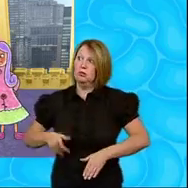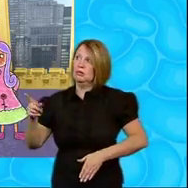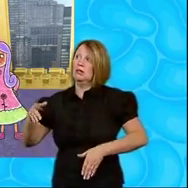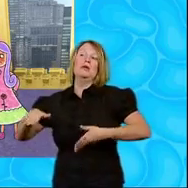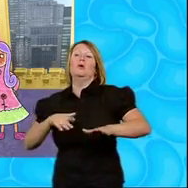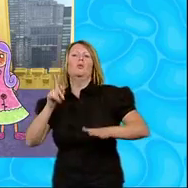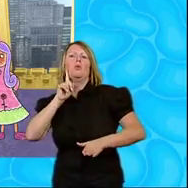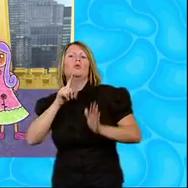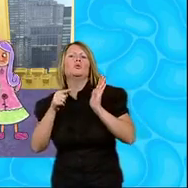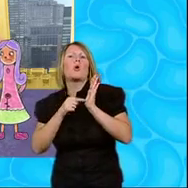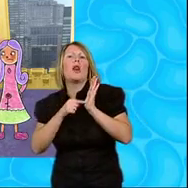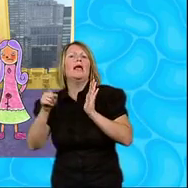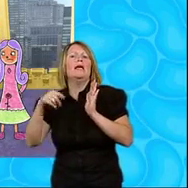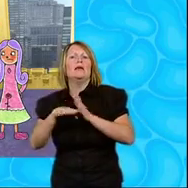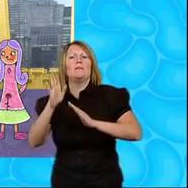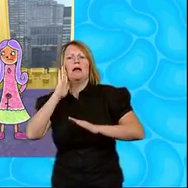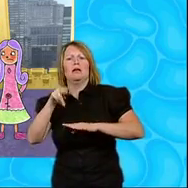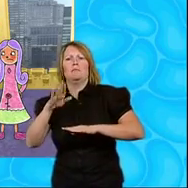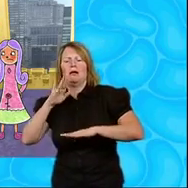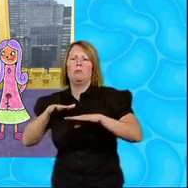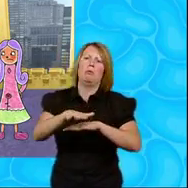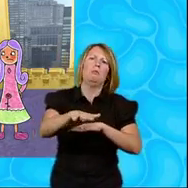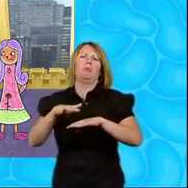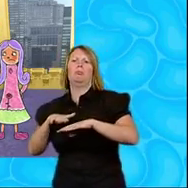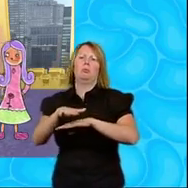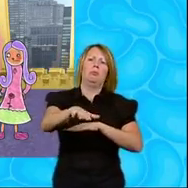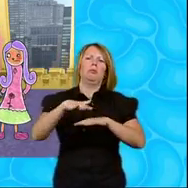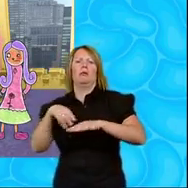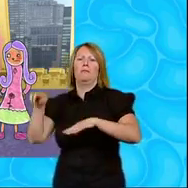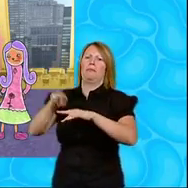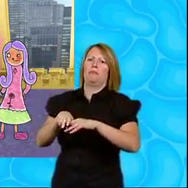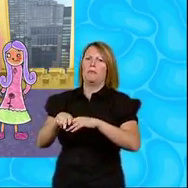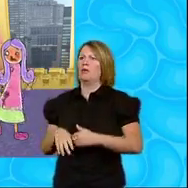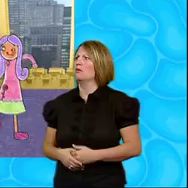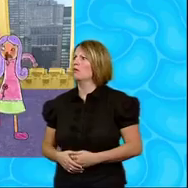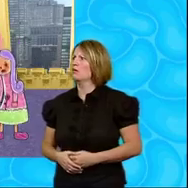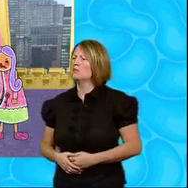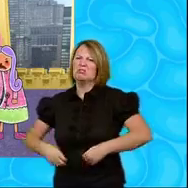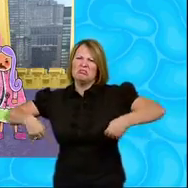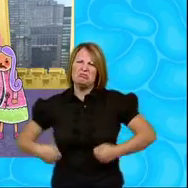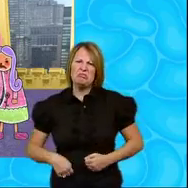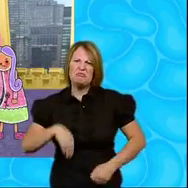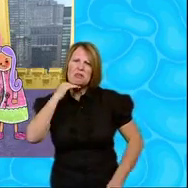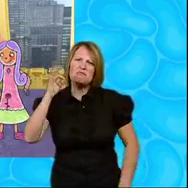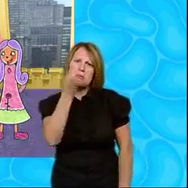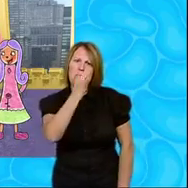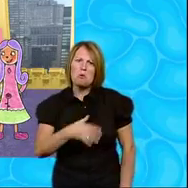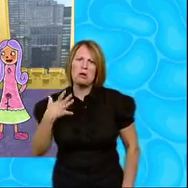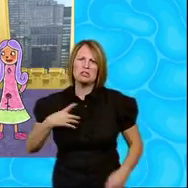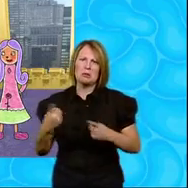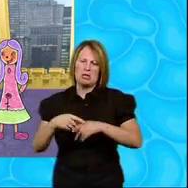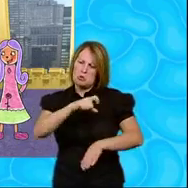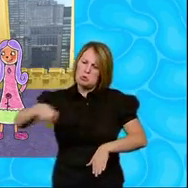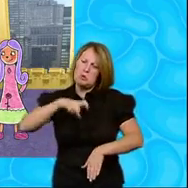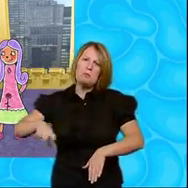Meanwhile, Daphne Toilette was switching on her automatic bed maker-upper. I'm tired of flowers. I want